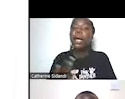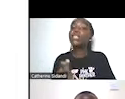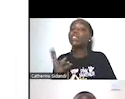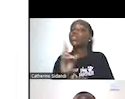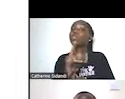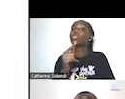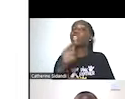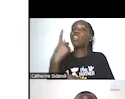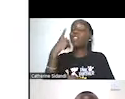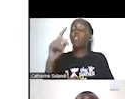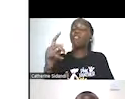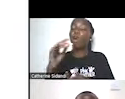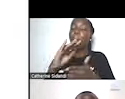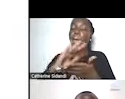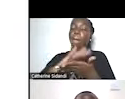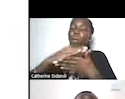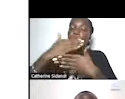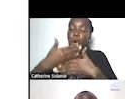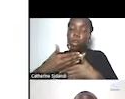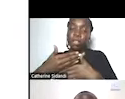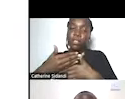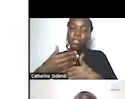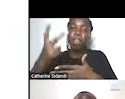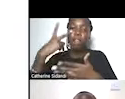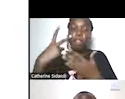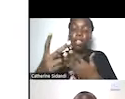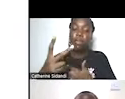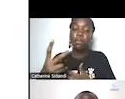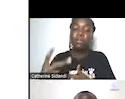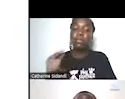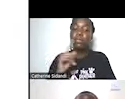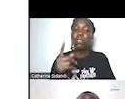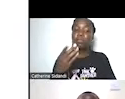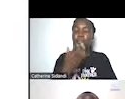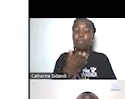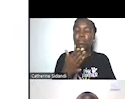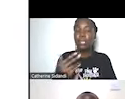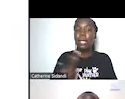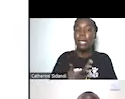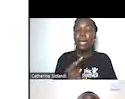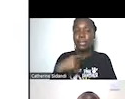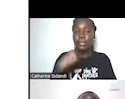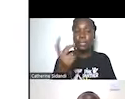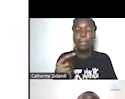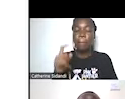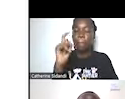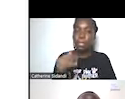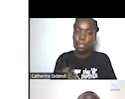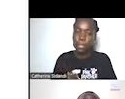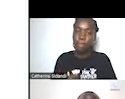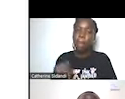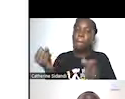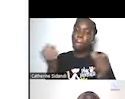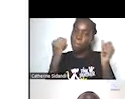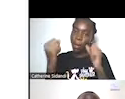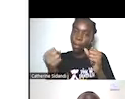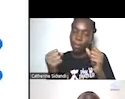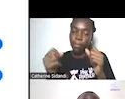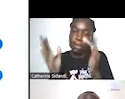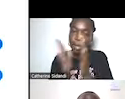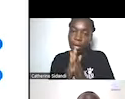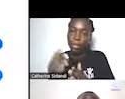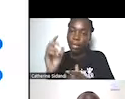Yeah, the pictorial view. So dashboards here are saying that we need to have Power BI app. Excel can also be